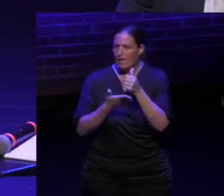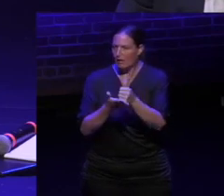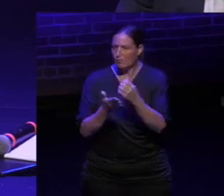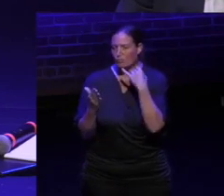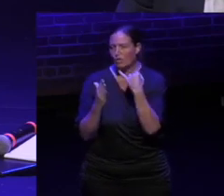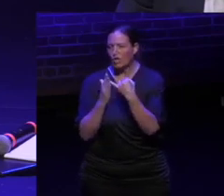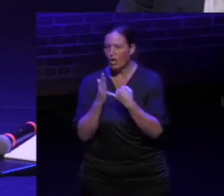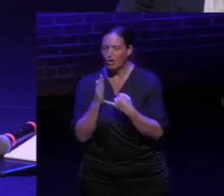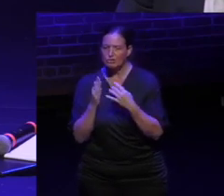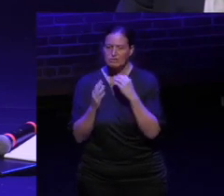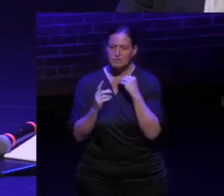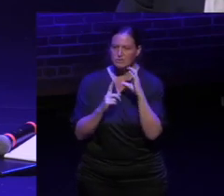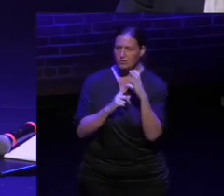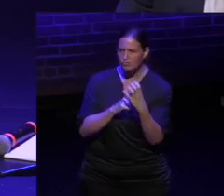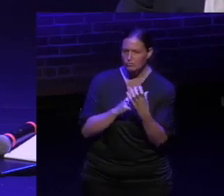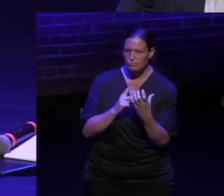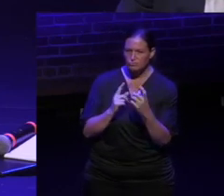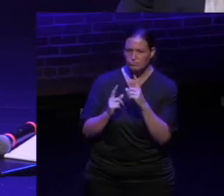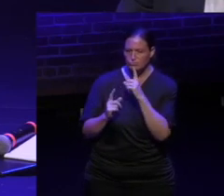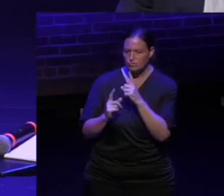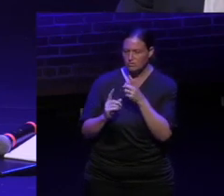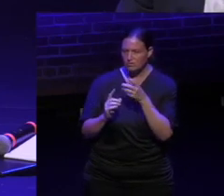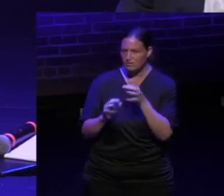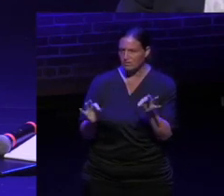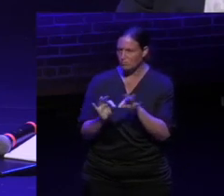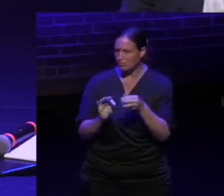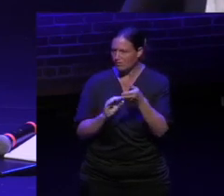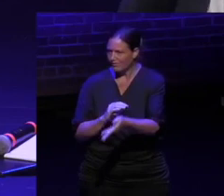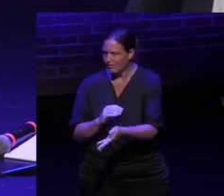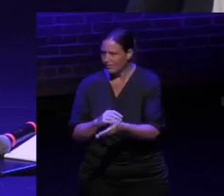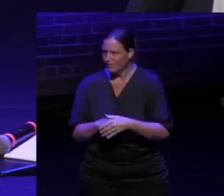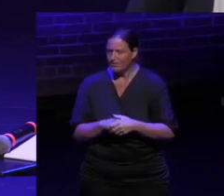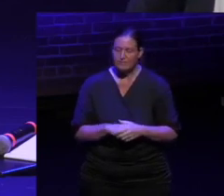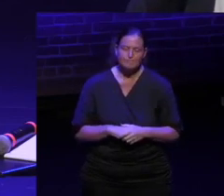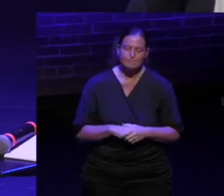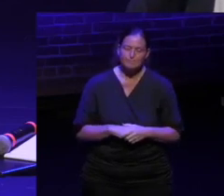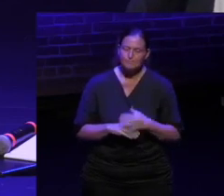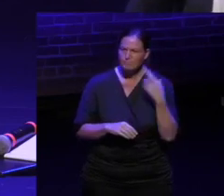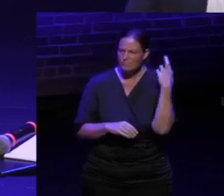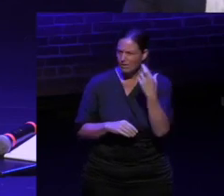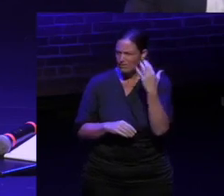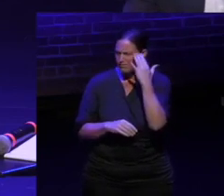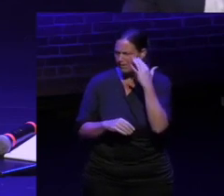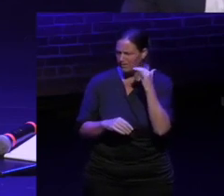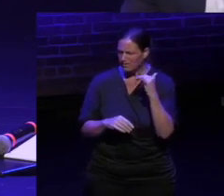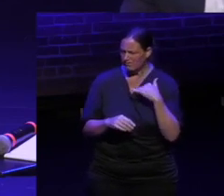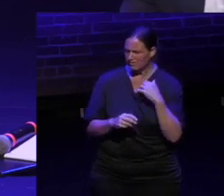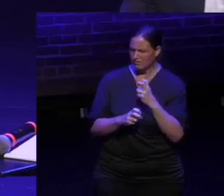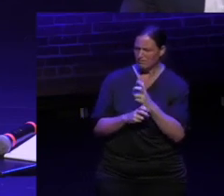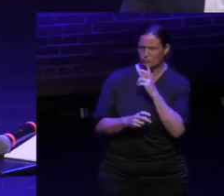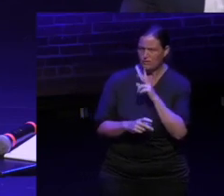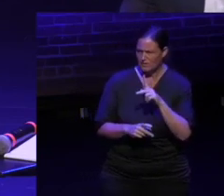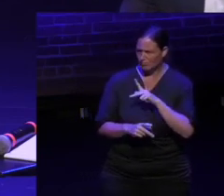is really, and culture is really, a collective, and that's valued collectively. And the reason why this, for me, is pretty